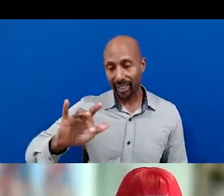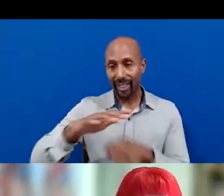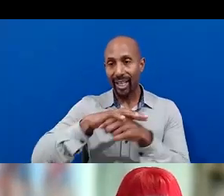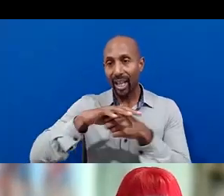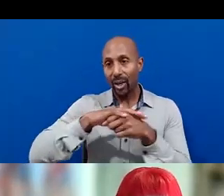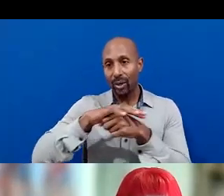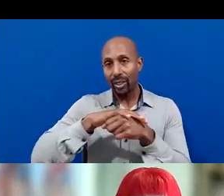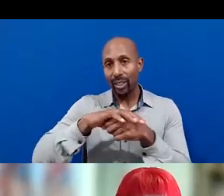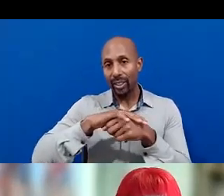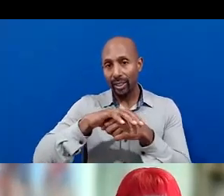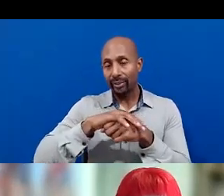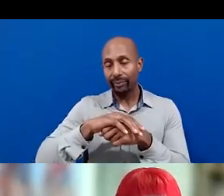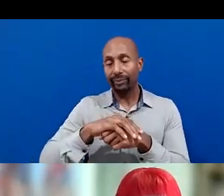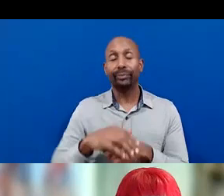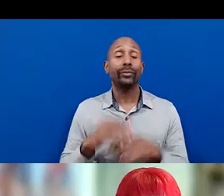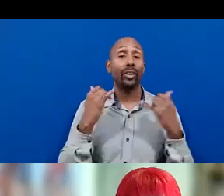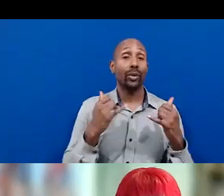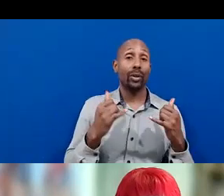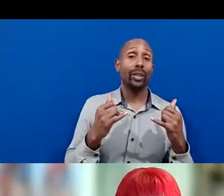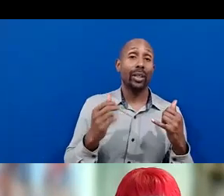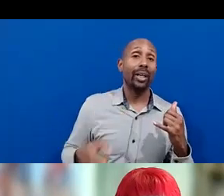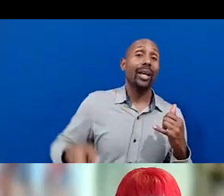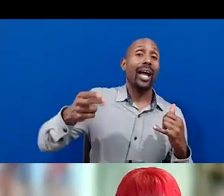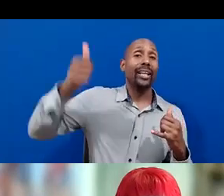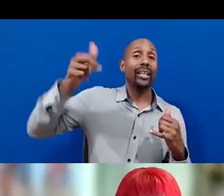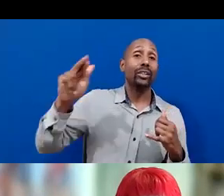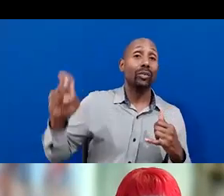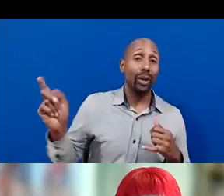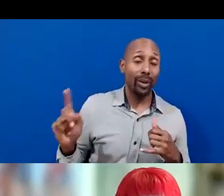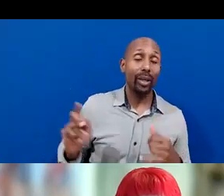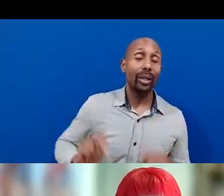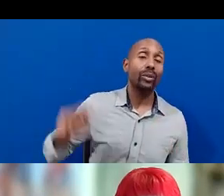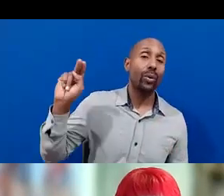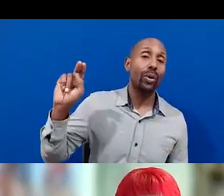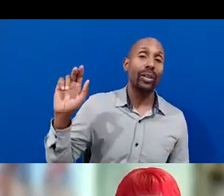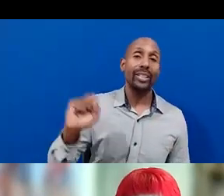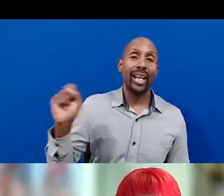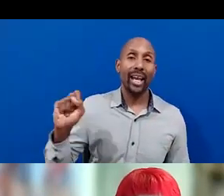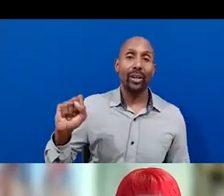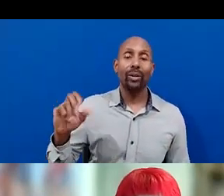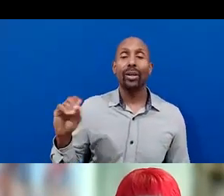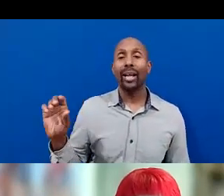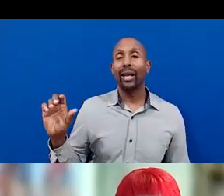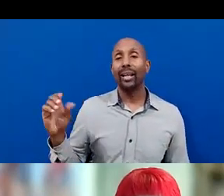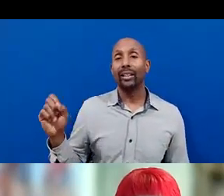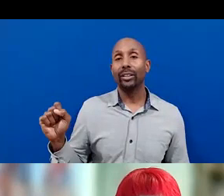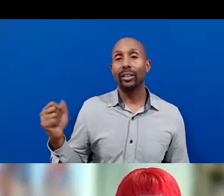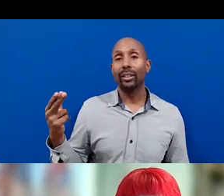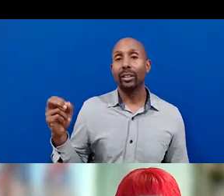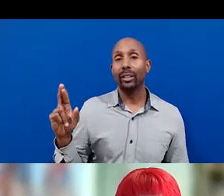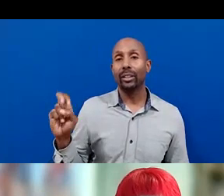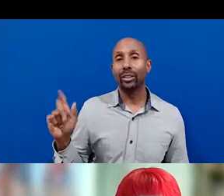So currently the rates are highest in North Seattle and Shoreline and lowest in Southeast King County.